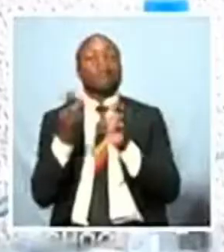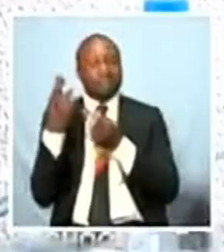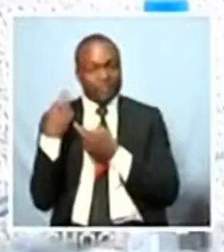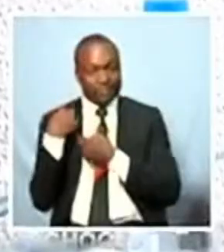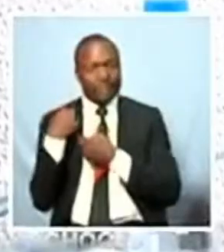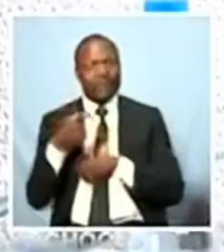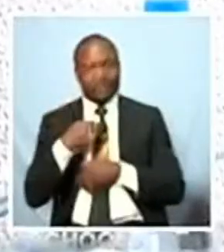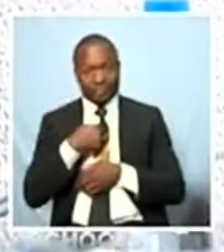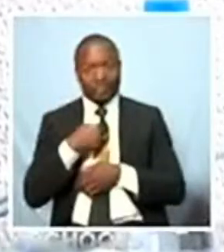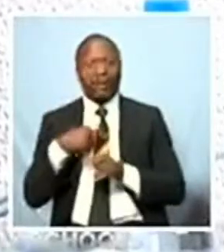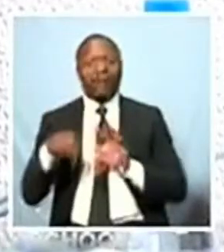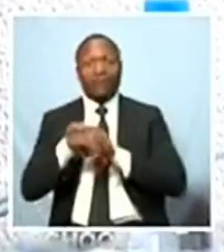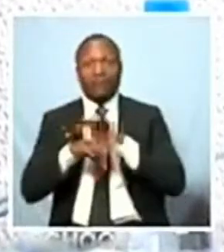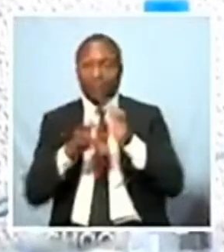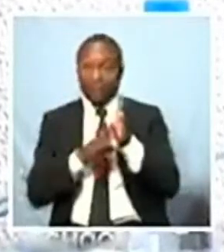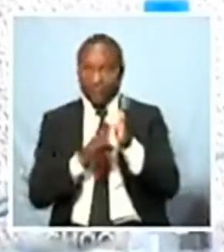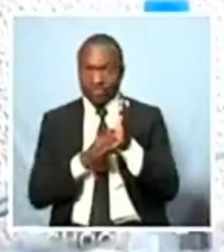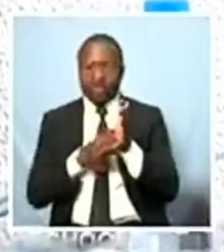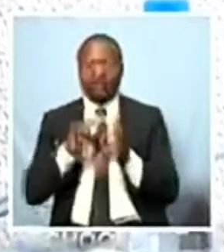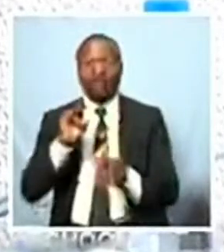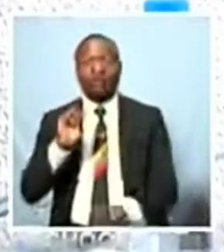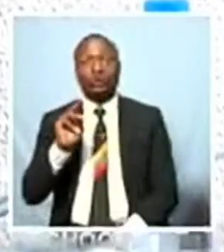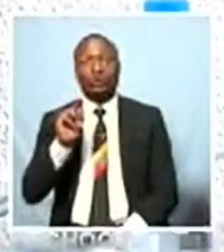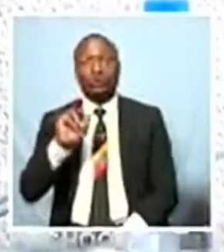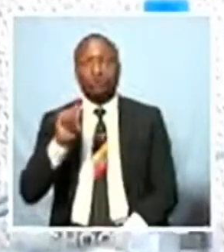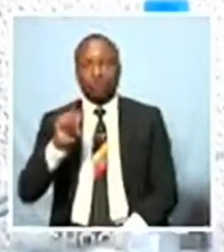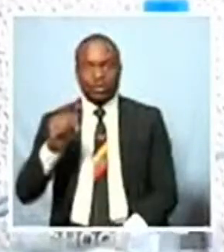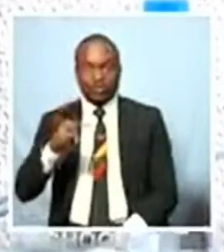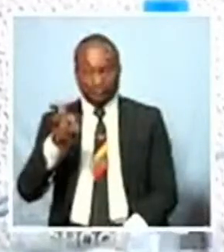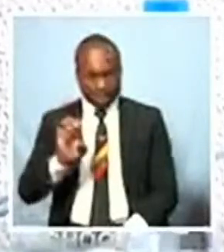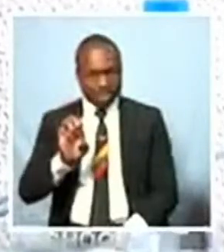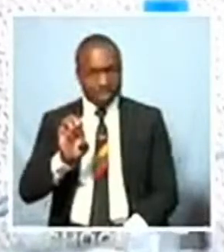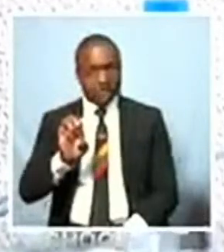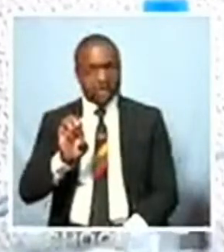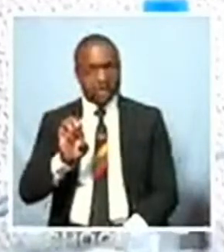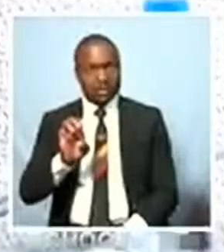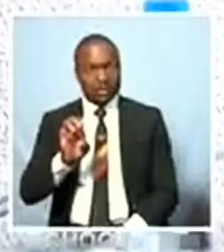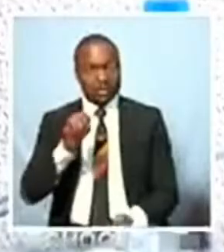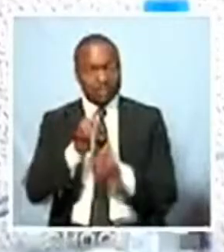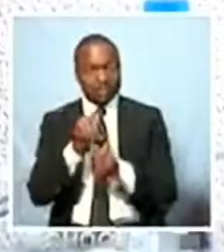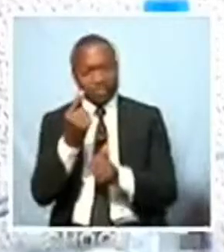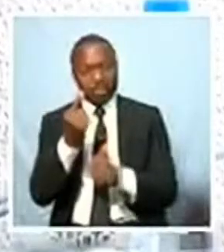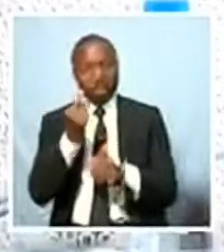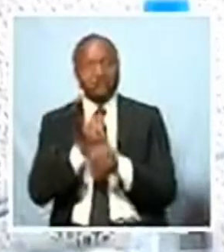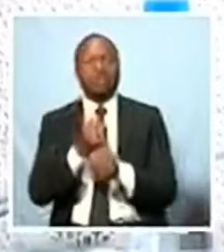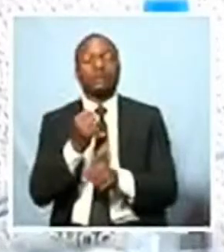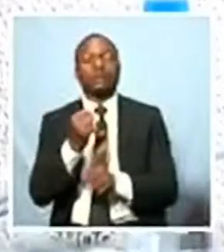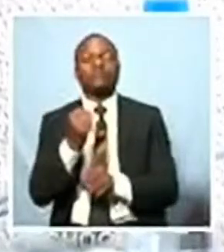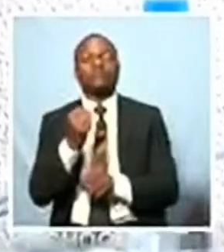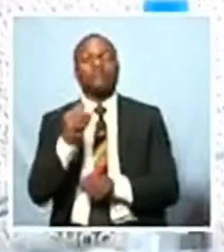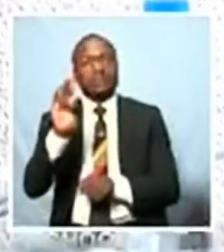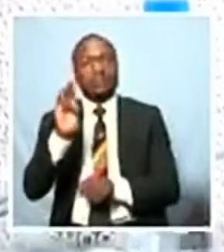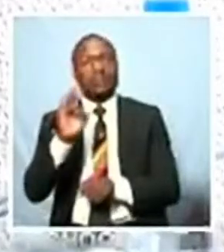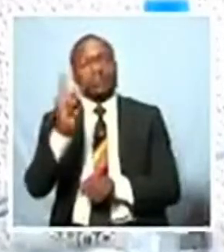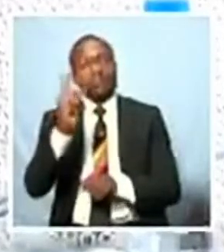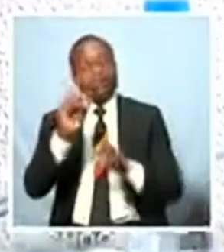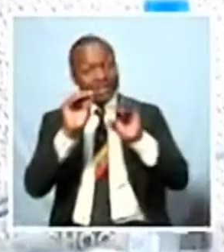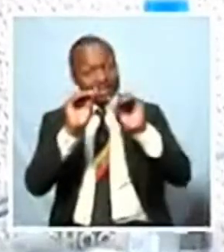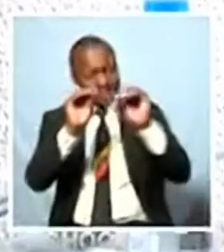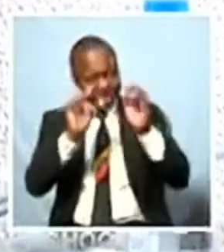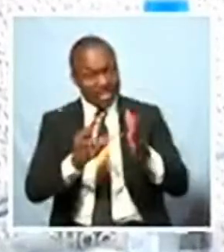in Sokotwani village from grade 1 to 7, taught by one teacher from grade 1 to grade 7.